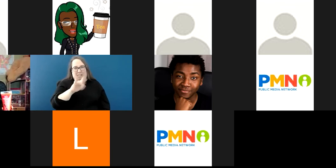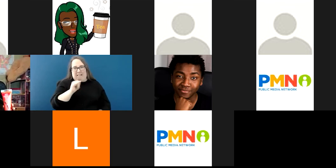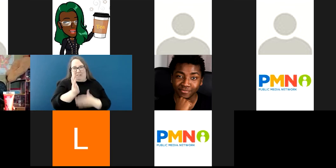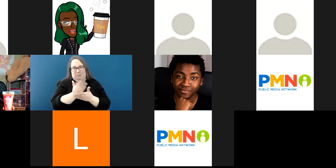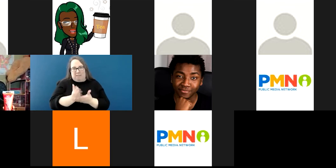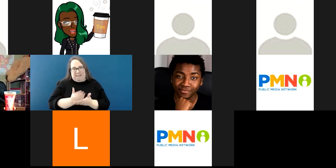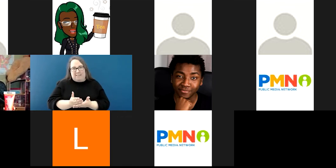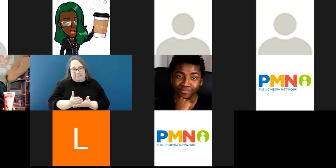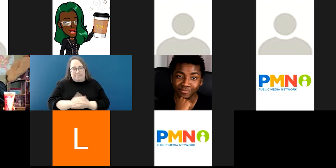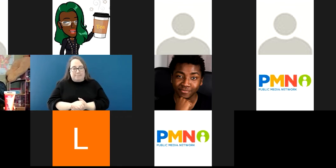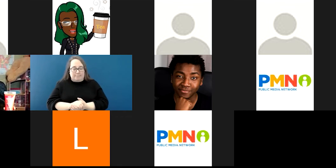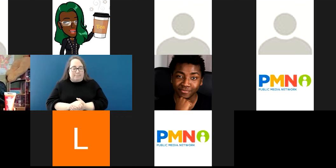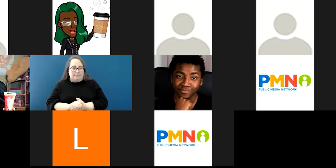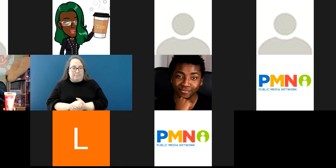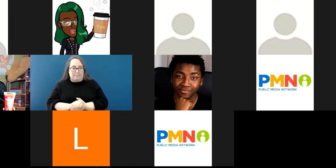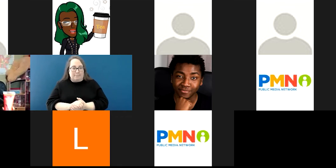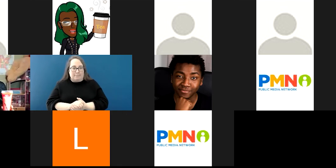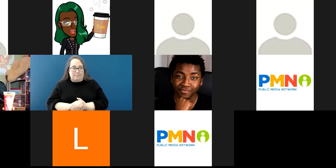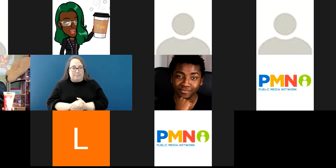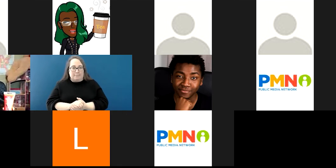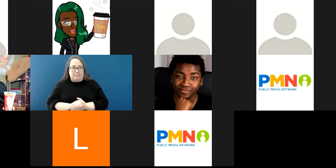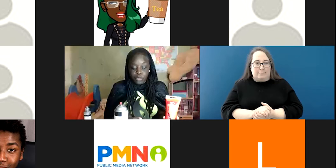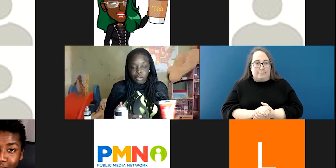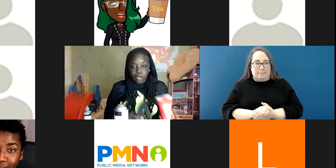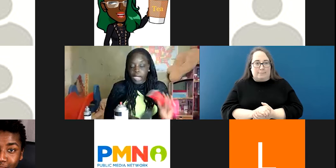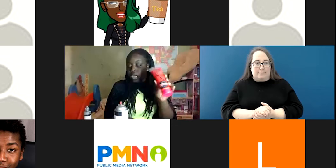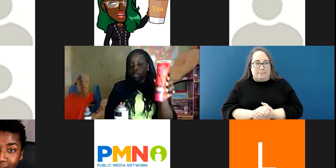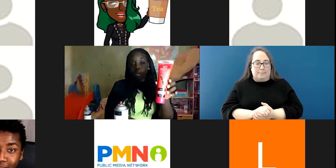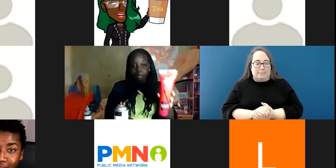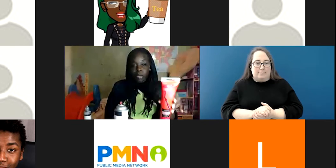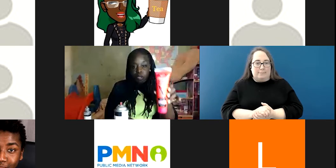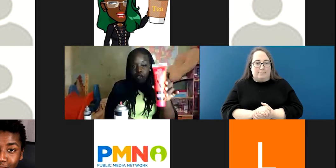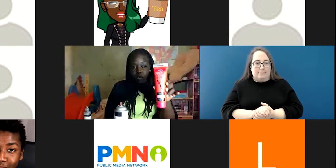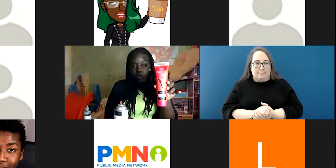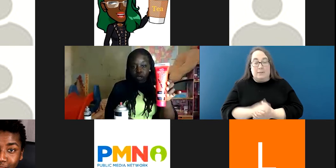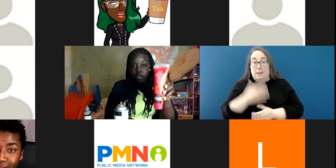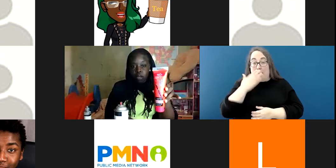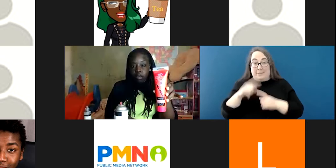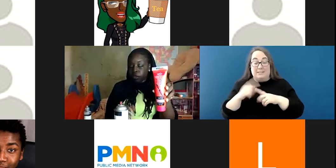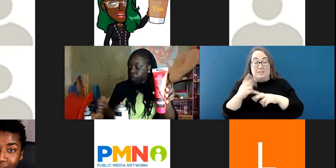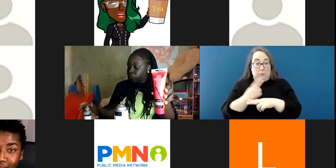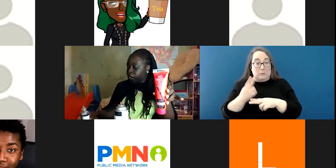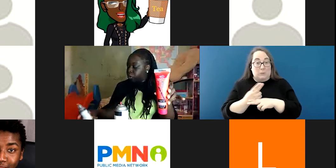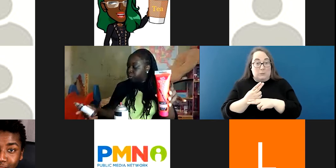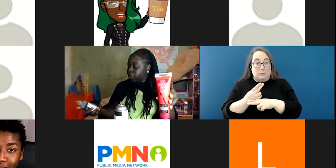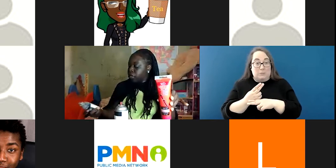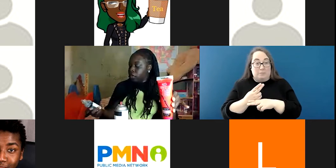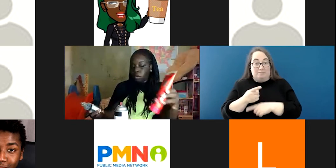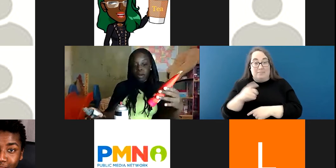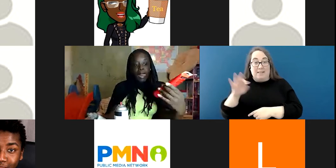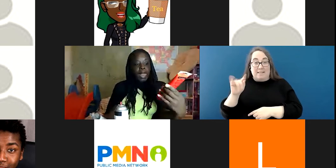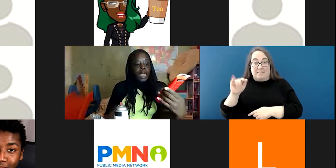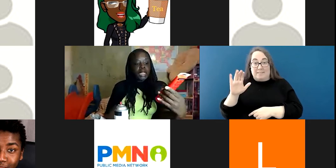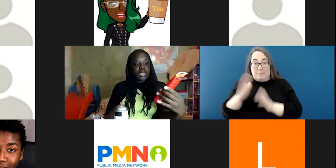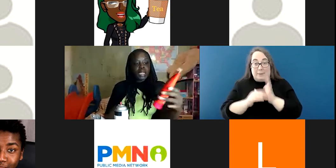crack after, you know, long-term usage. So it would be best to use this kind of fabric paint